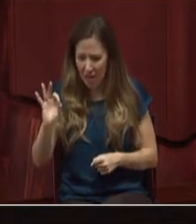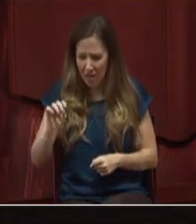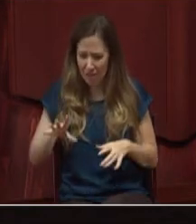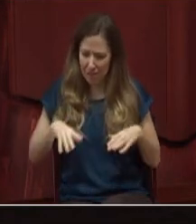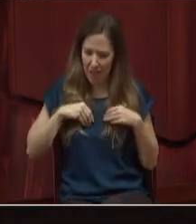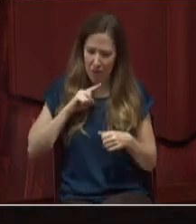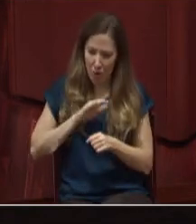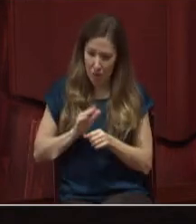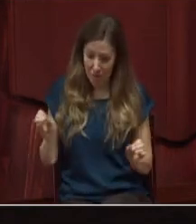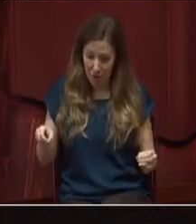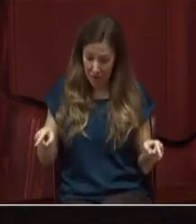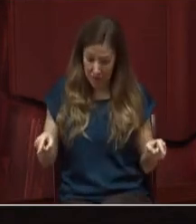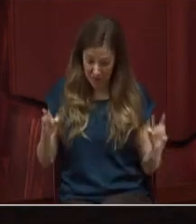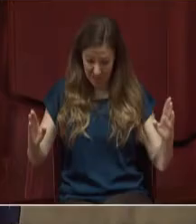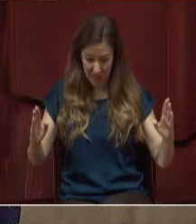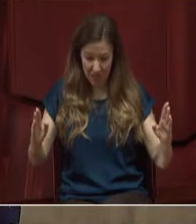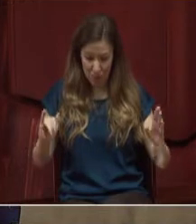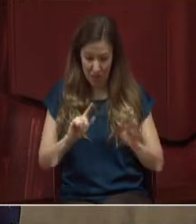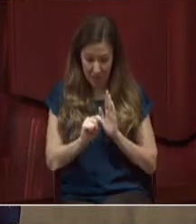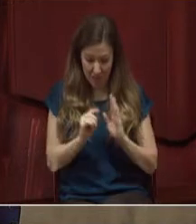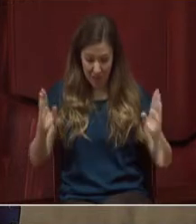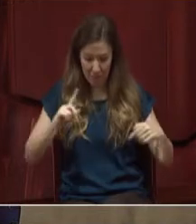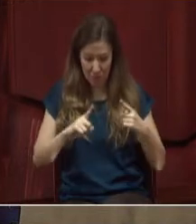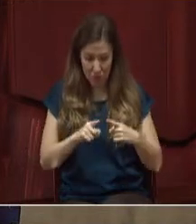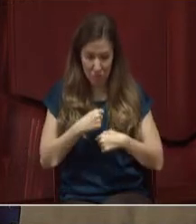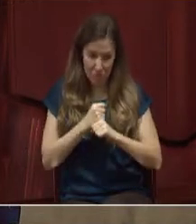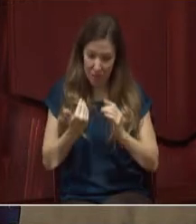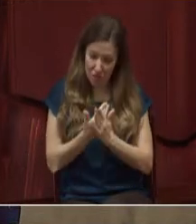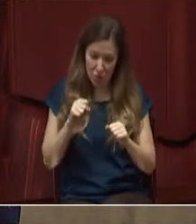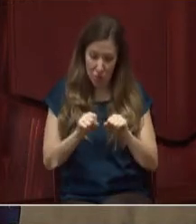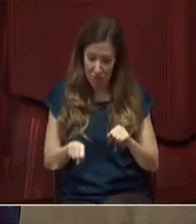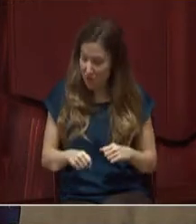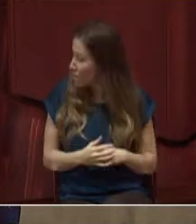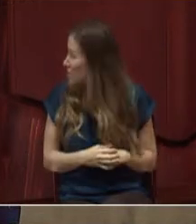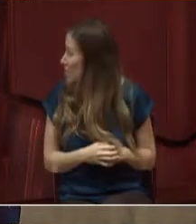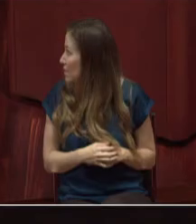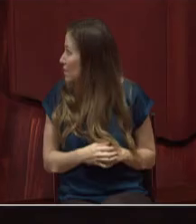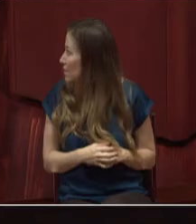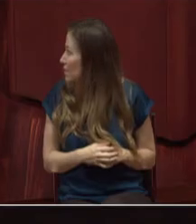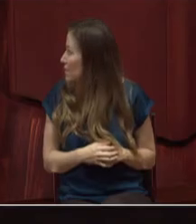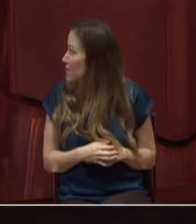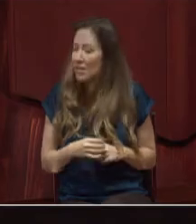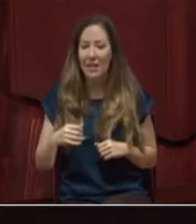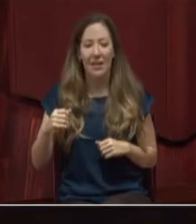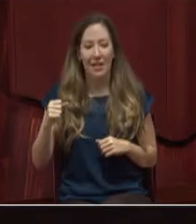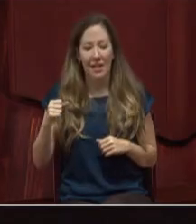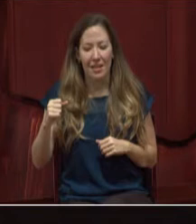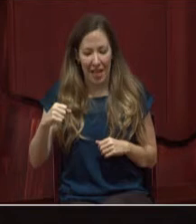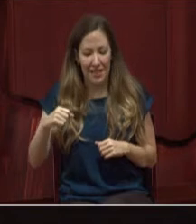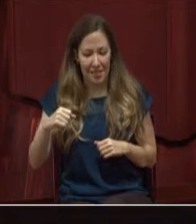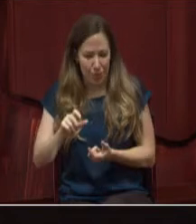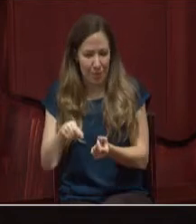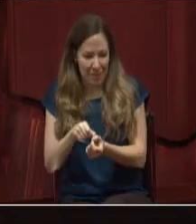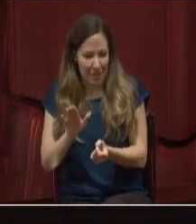1969. Mm-hmm. So at that period of time was when you crafted this whole new system. Yes. It was very specifically his